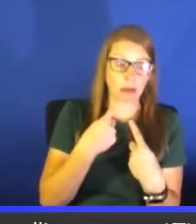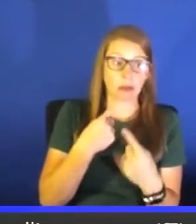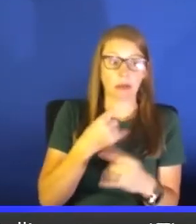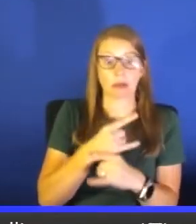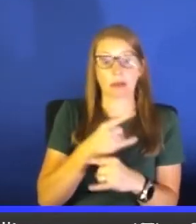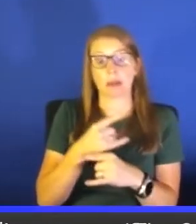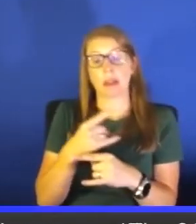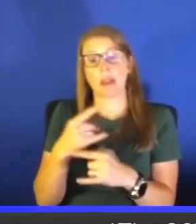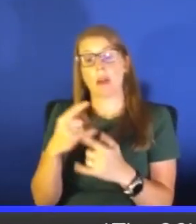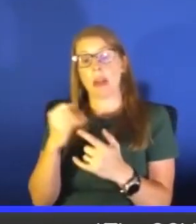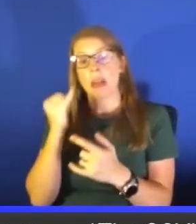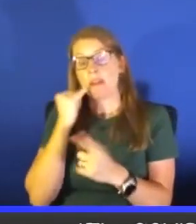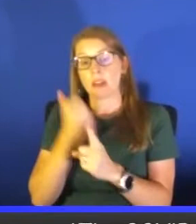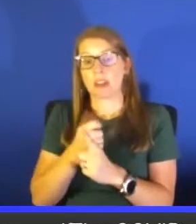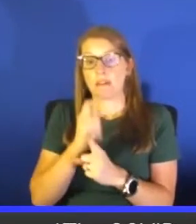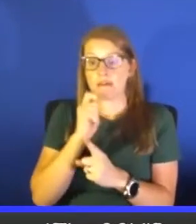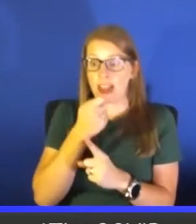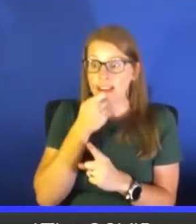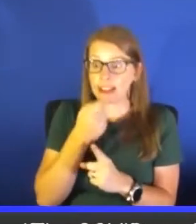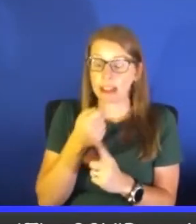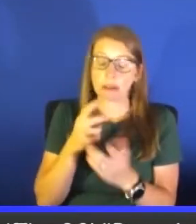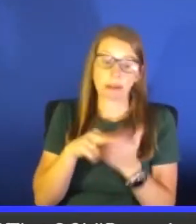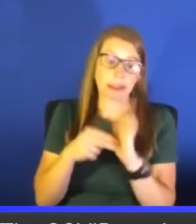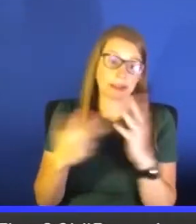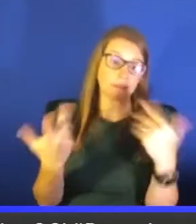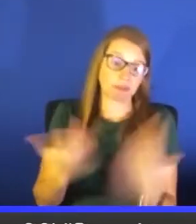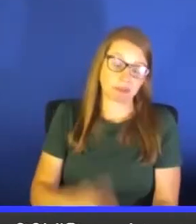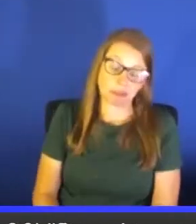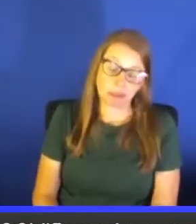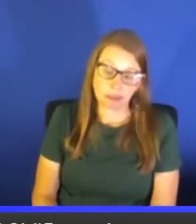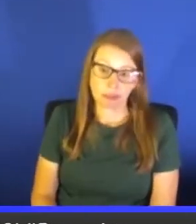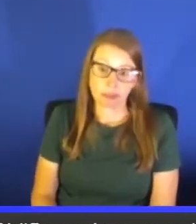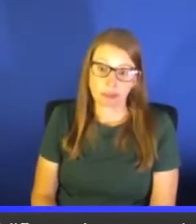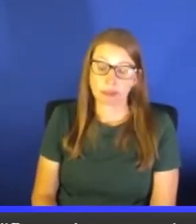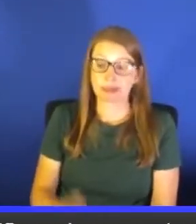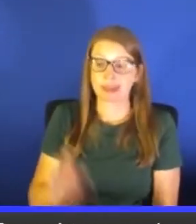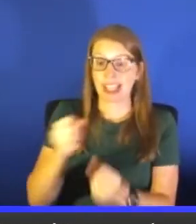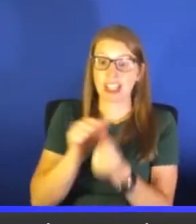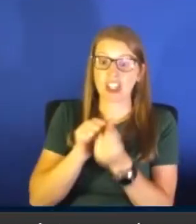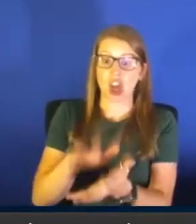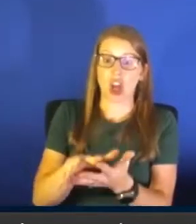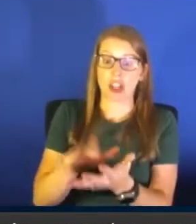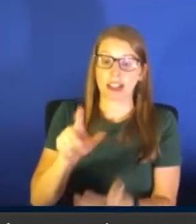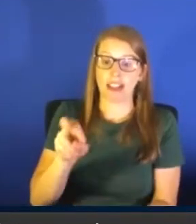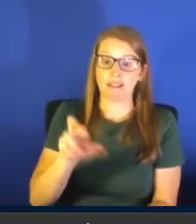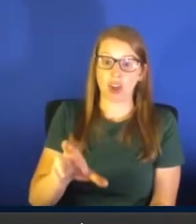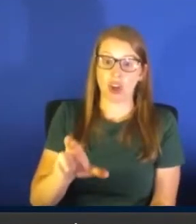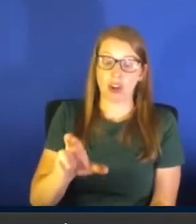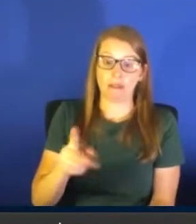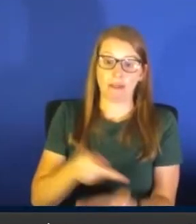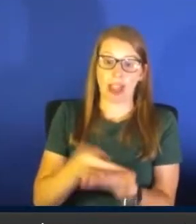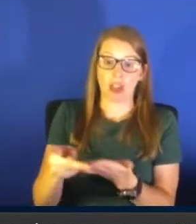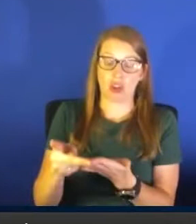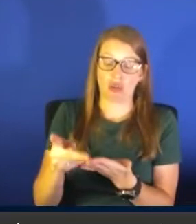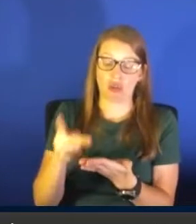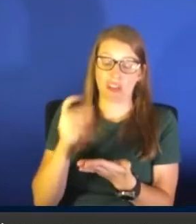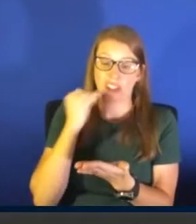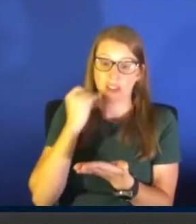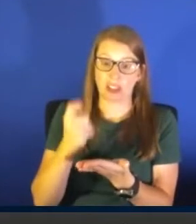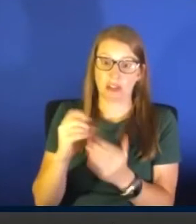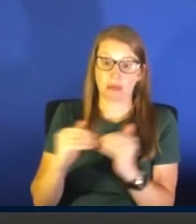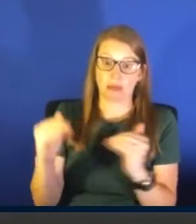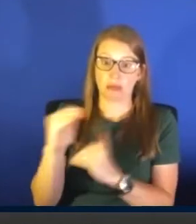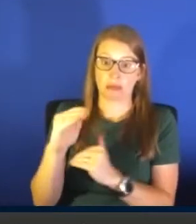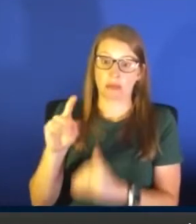can certainly cause liver damage, and unfortunately even can be severe enough to cause liver failure. Well, and I've also heard that if you have toxicity